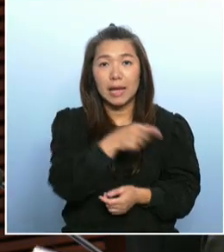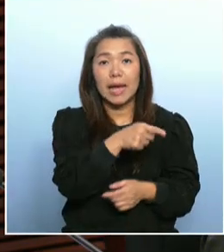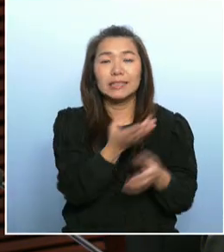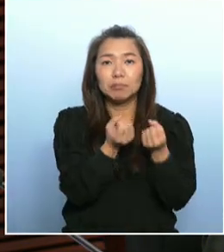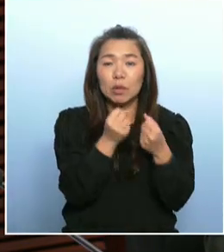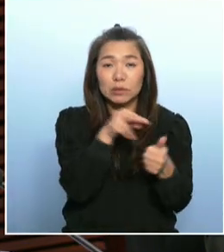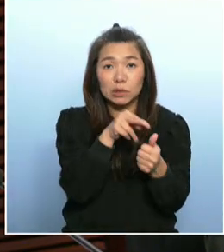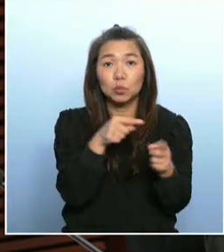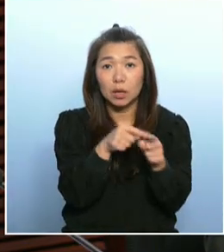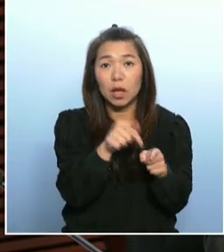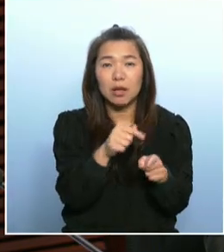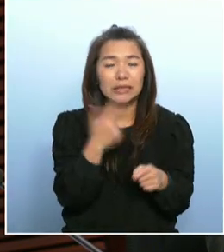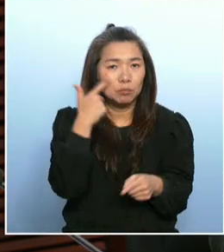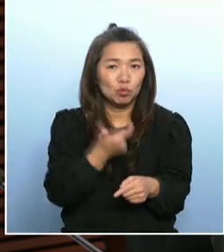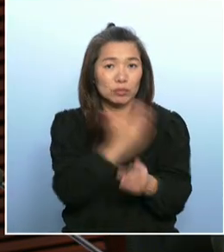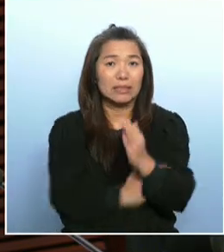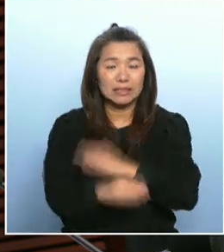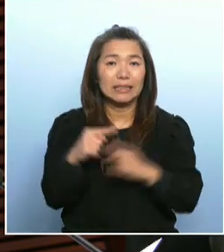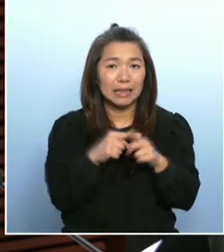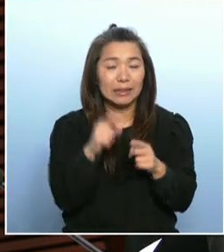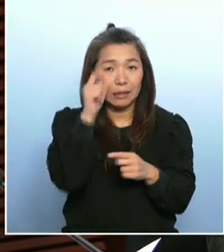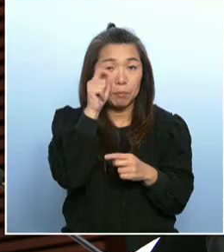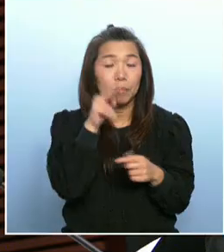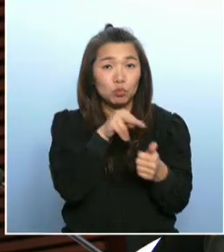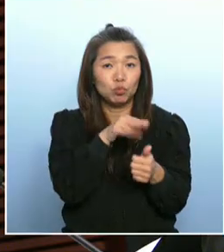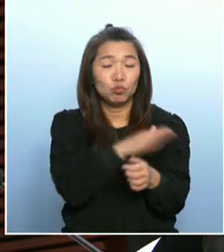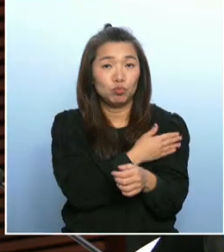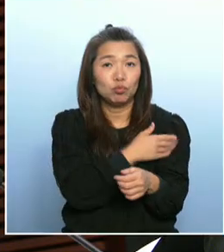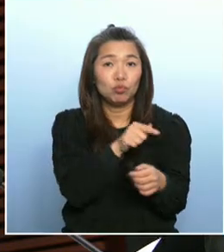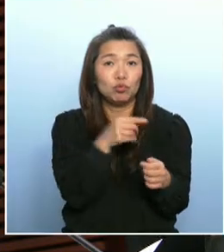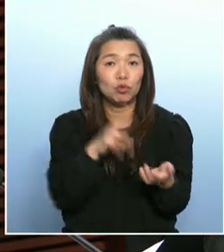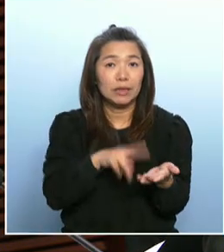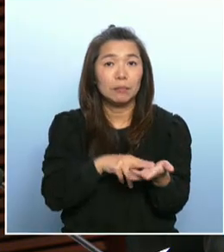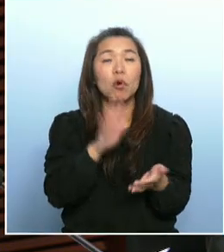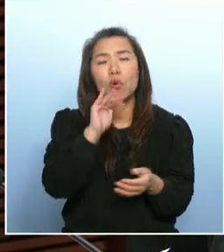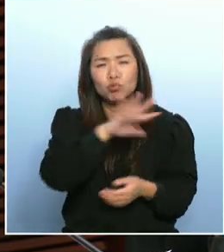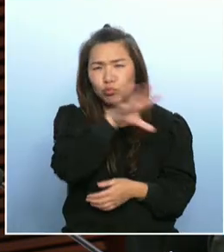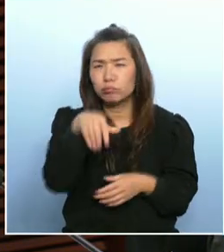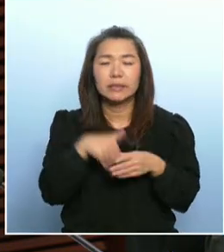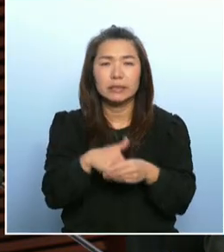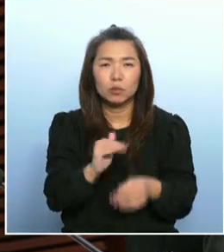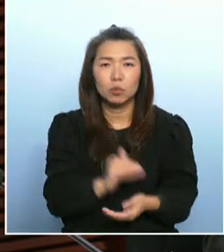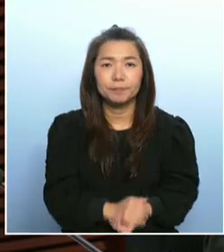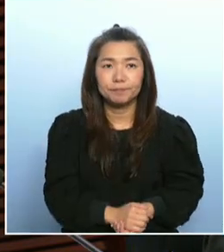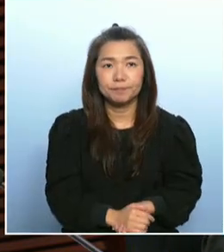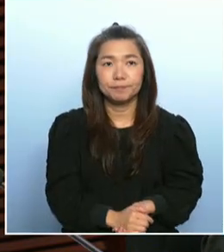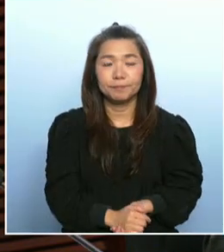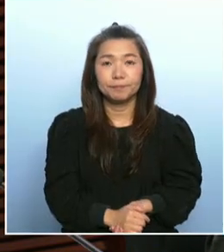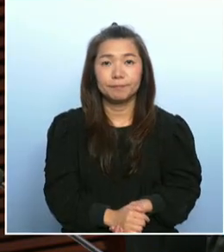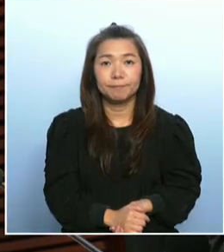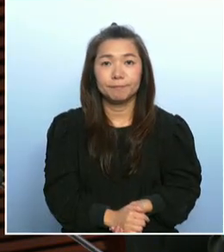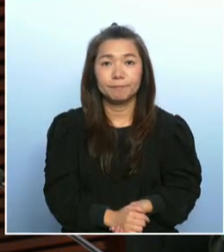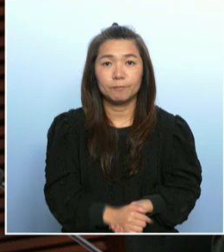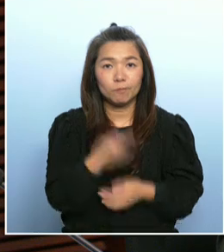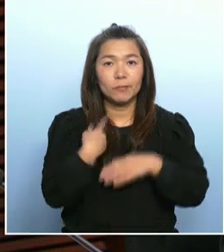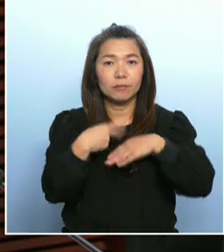or other allowances, and they may be receiving special grant for severely handicapped